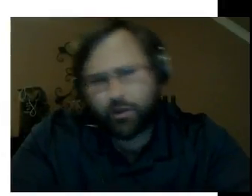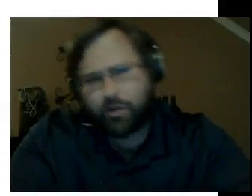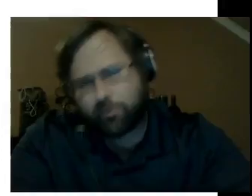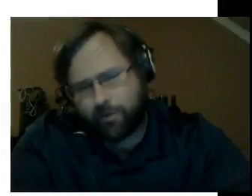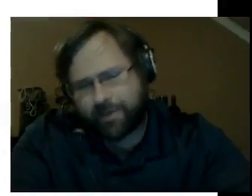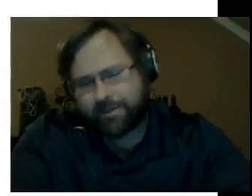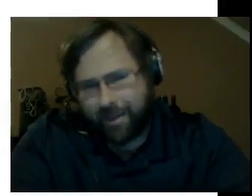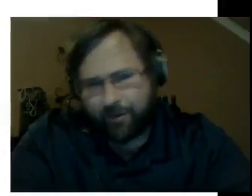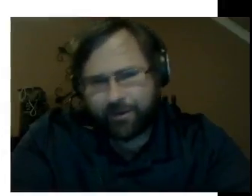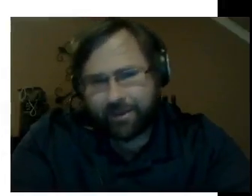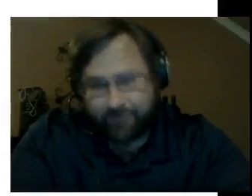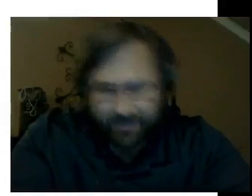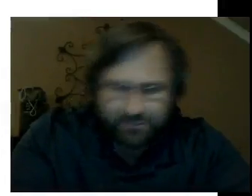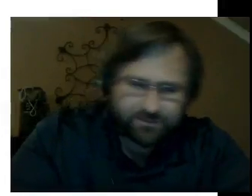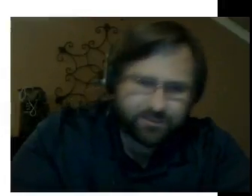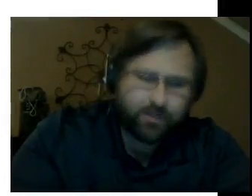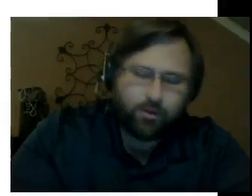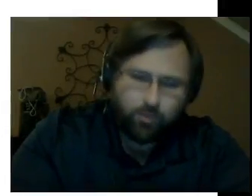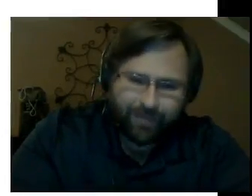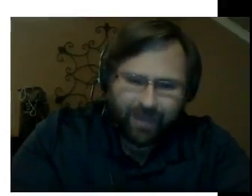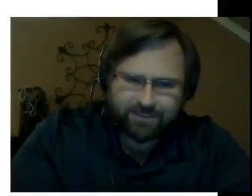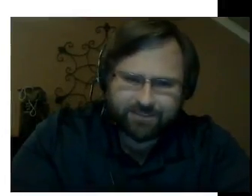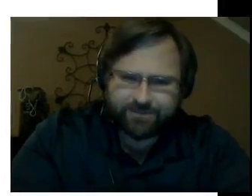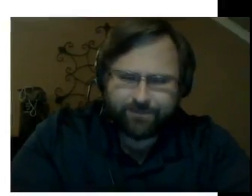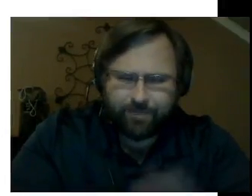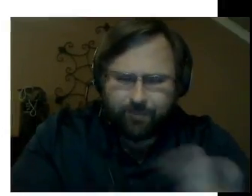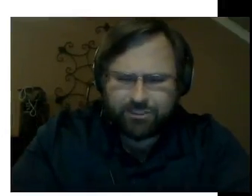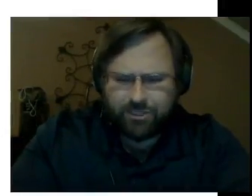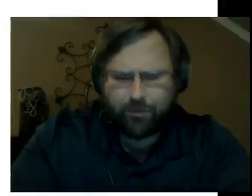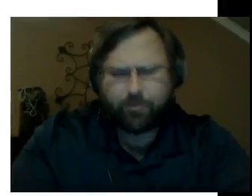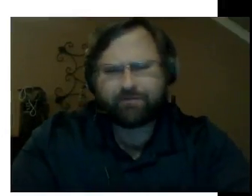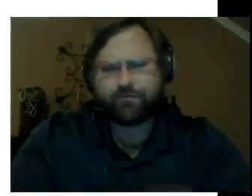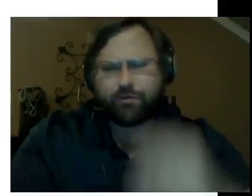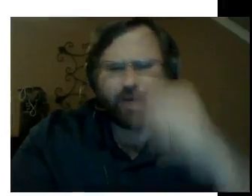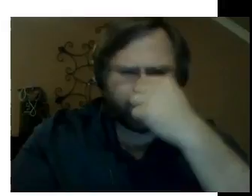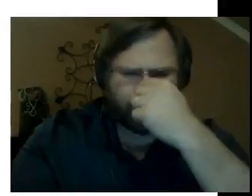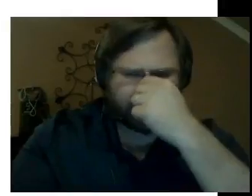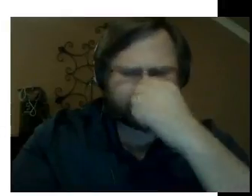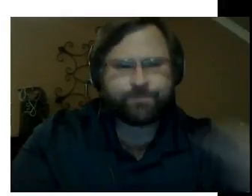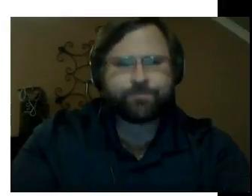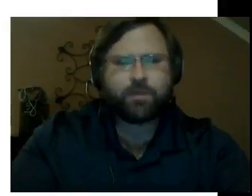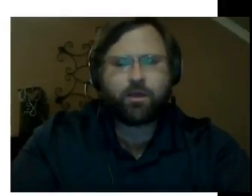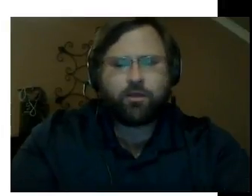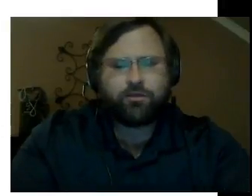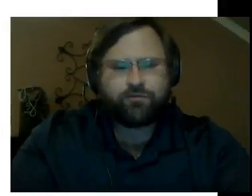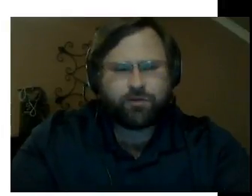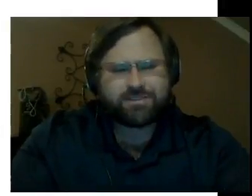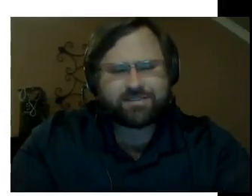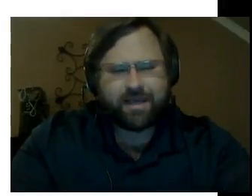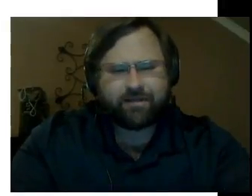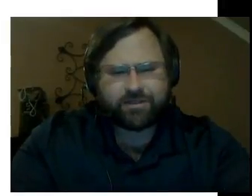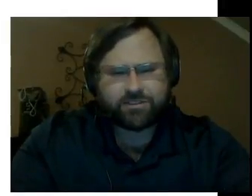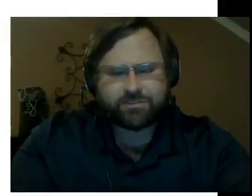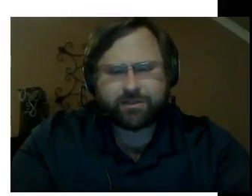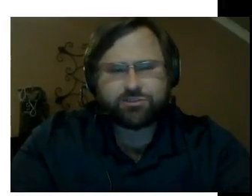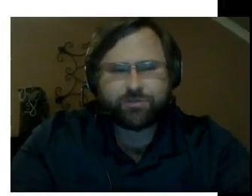you're correctly pairing inflections with adjectives. But in general, we have a few categories. The first